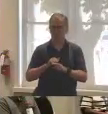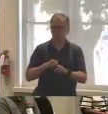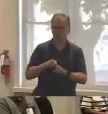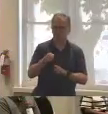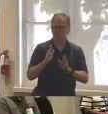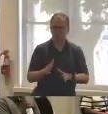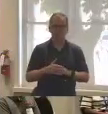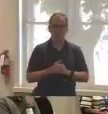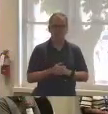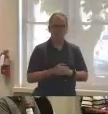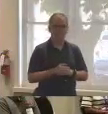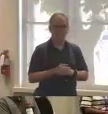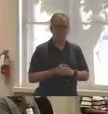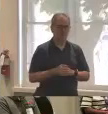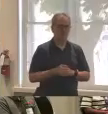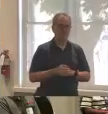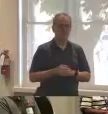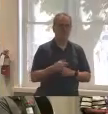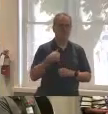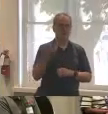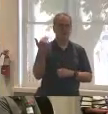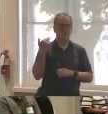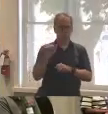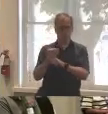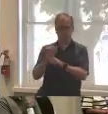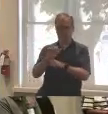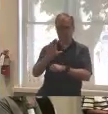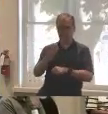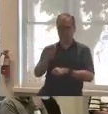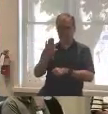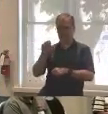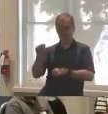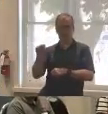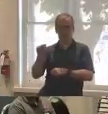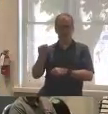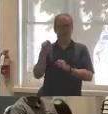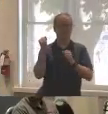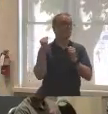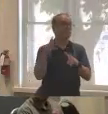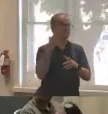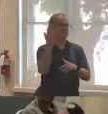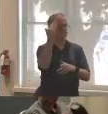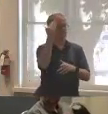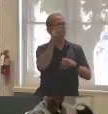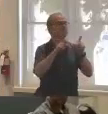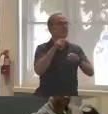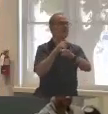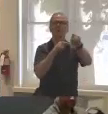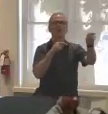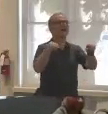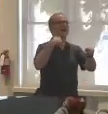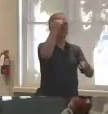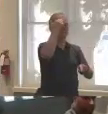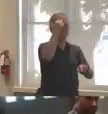anymore. I used to work with CSCS, so I saw so many familiar faces today, and I'm really glad